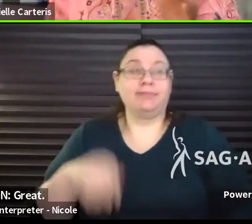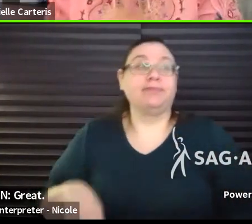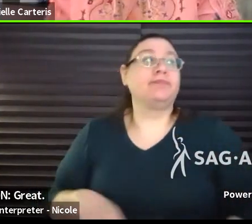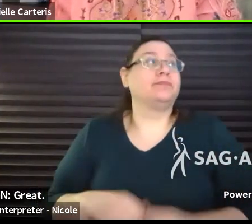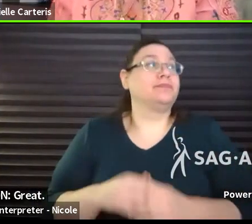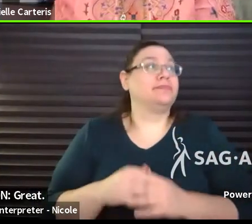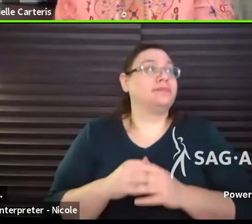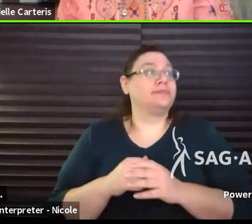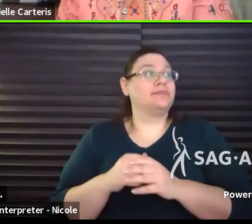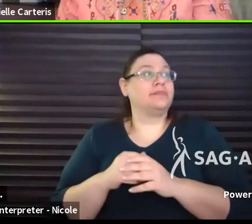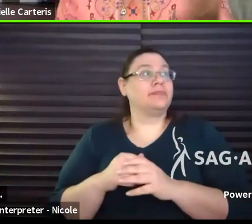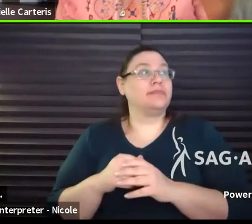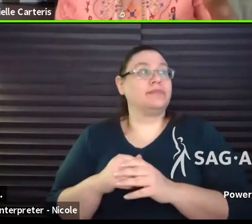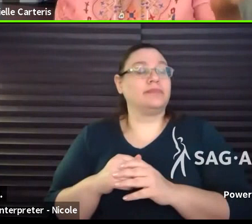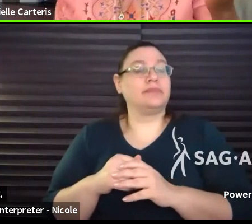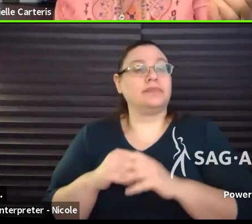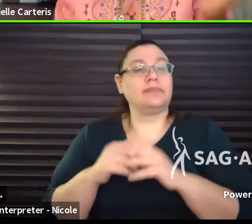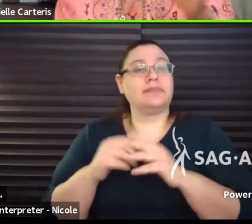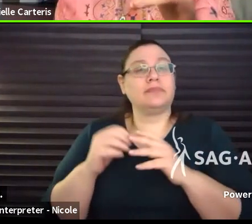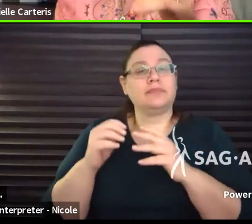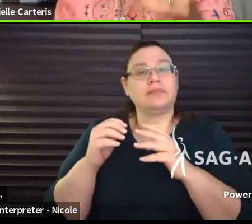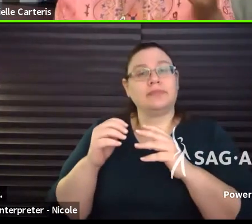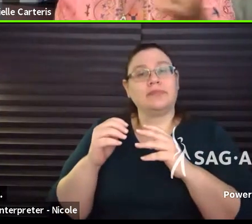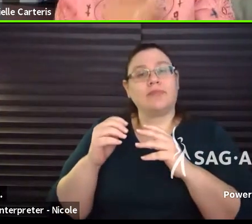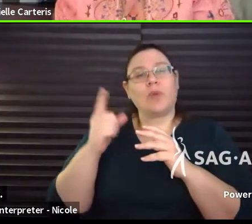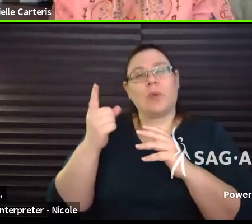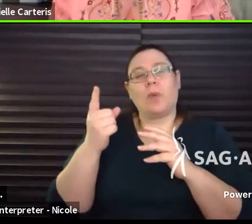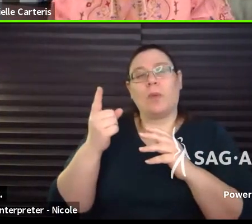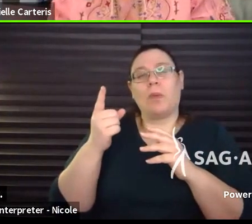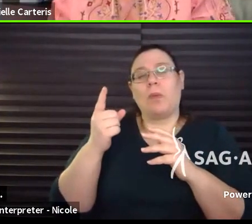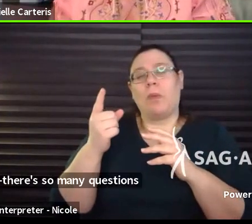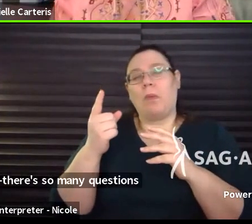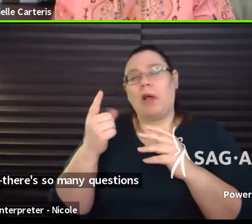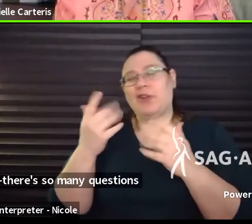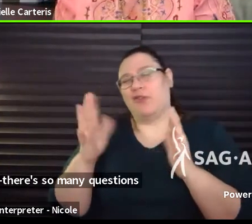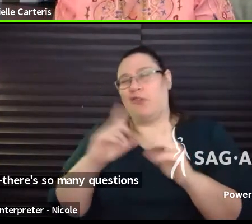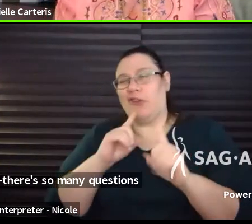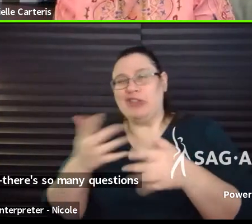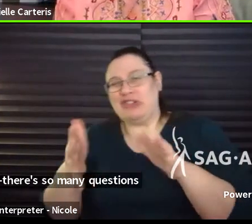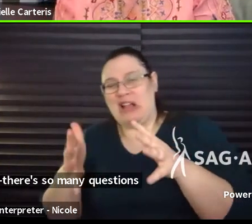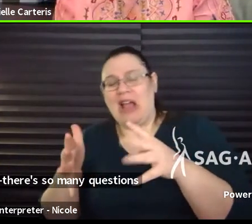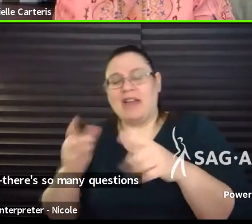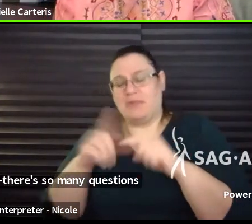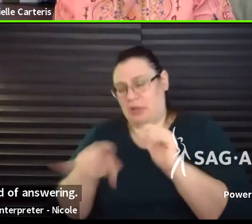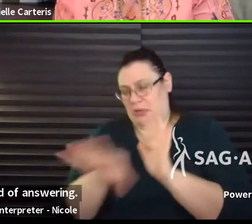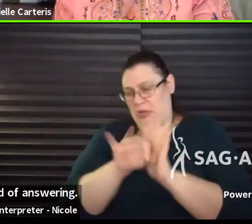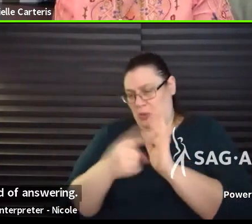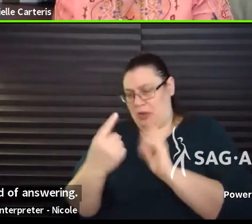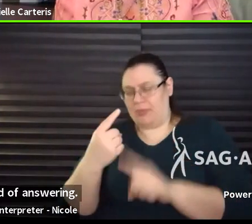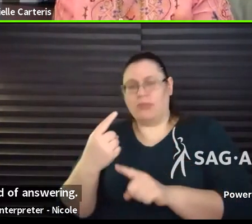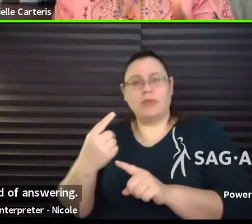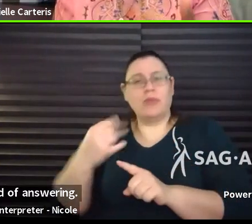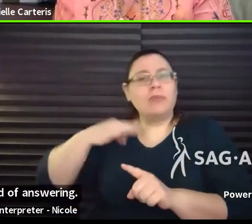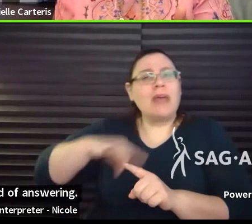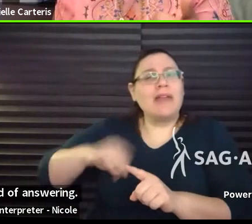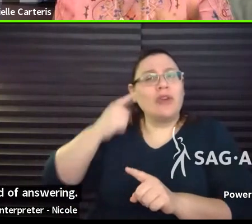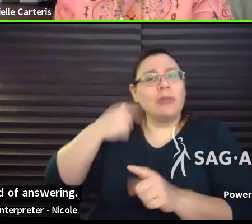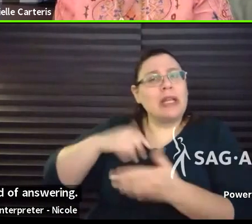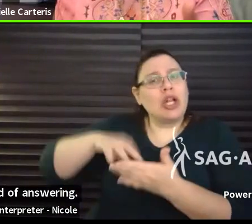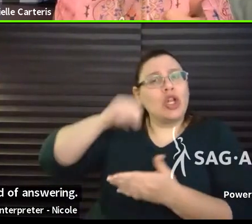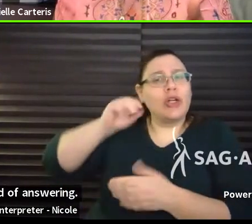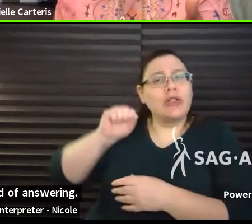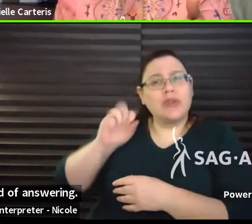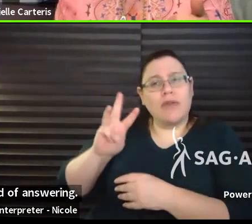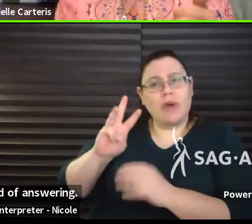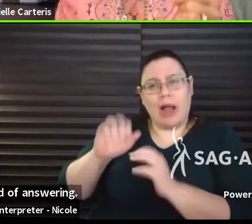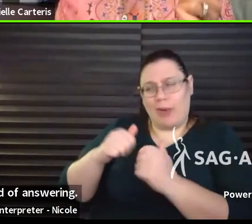There's so many questions here. One of them you're kind of answering, so I'm going to go to the next one. But here, what are some of the benefits of me learning the software? How will it help my career